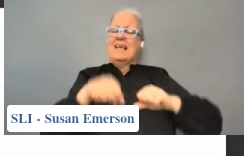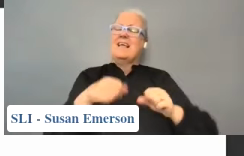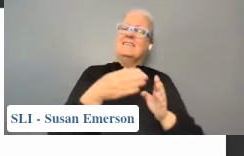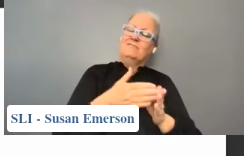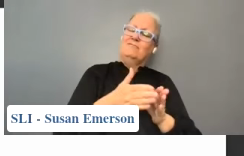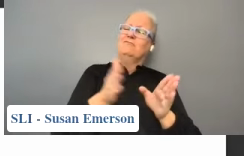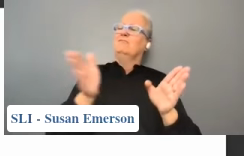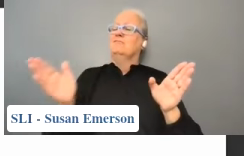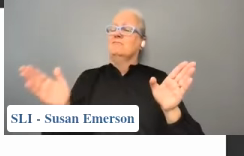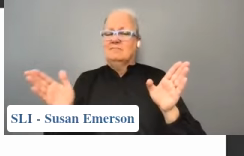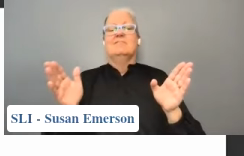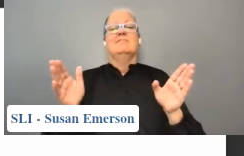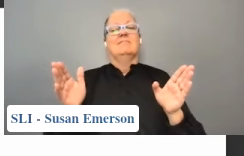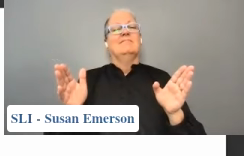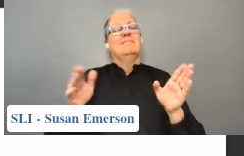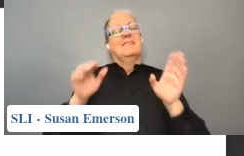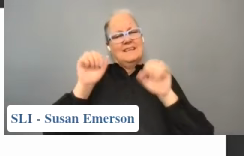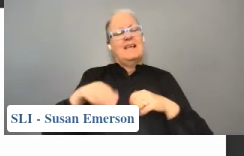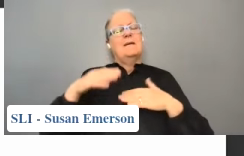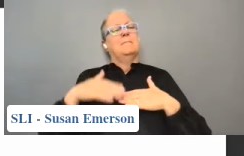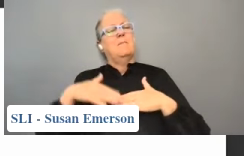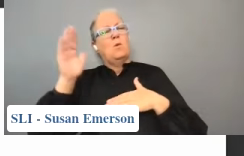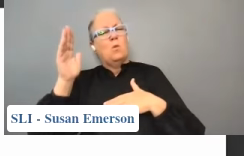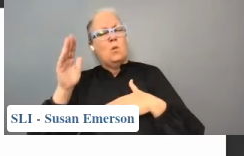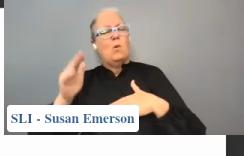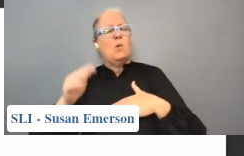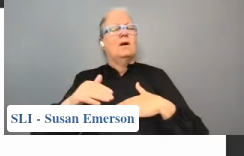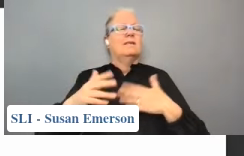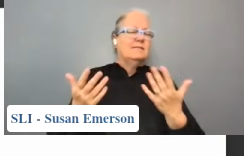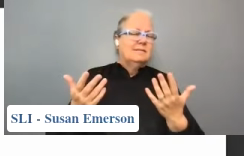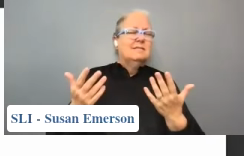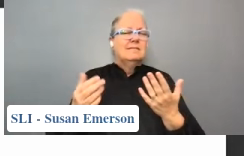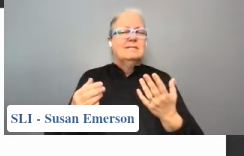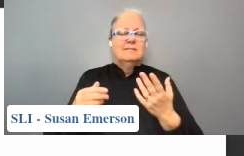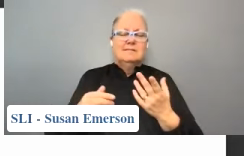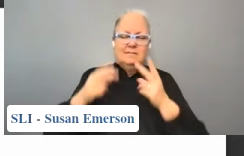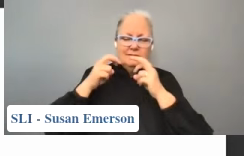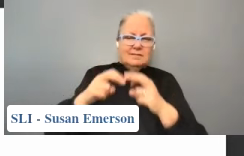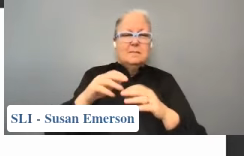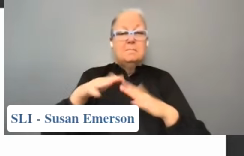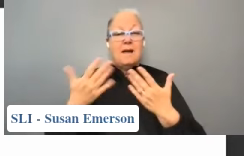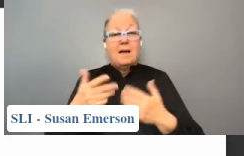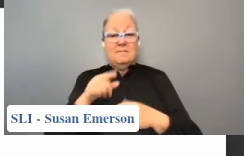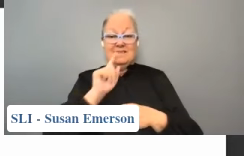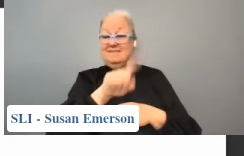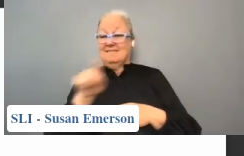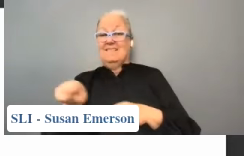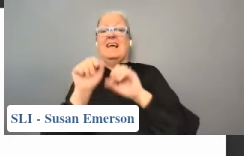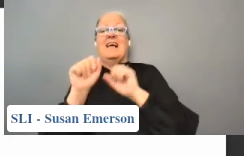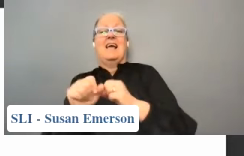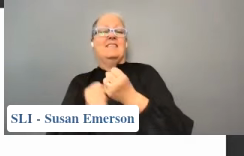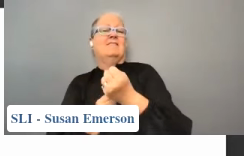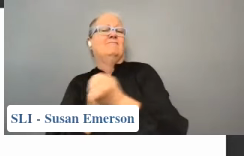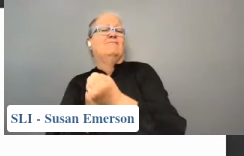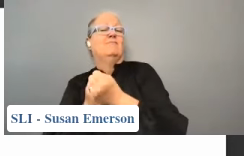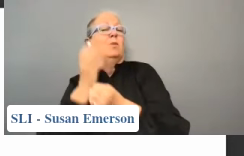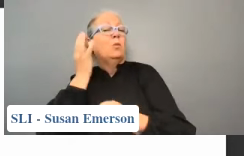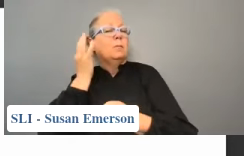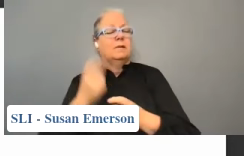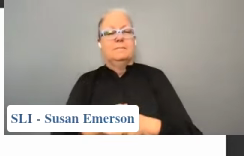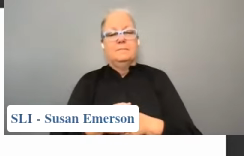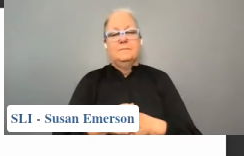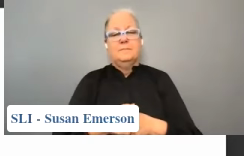actually investigate the extent to which other levers might be useful. So here we have just a bit